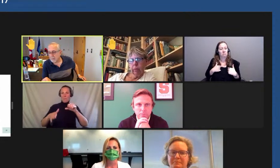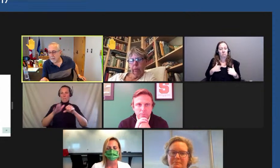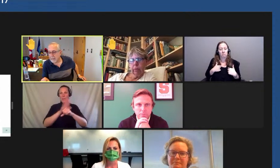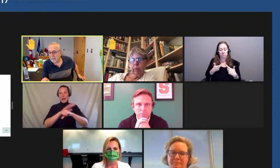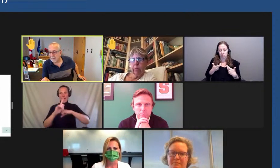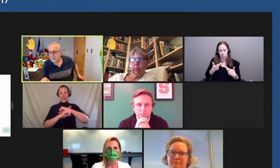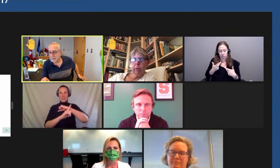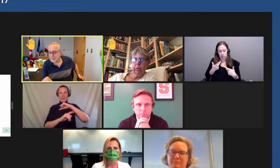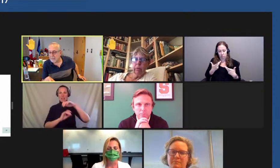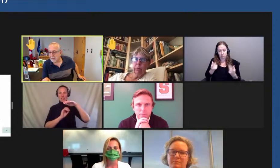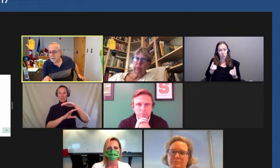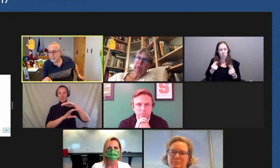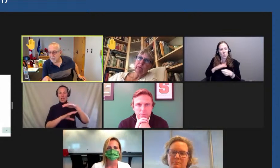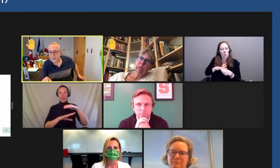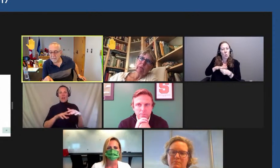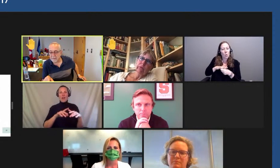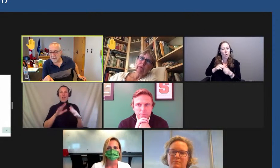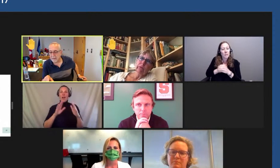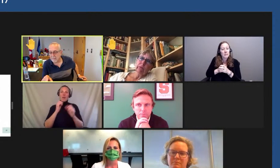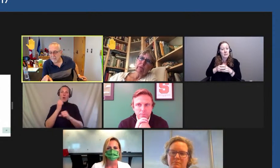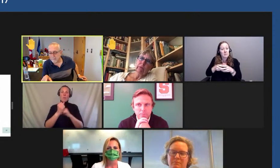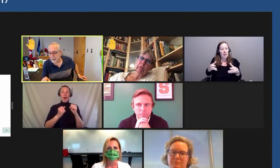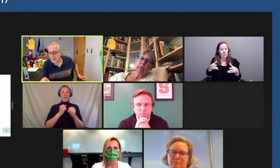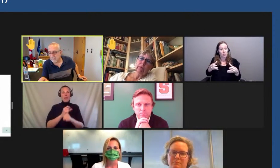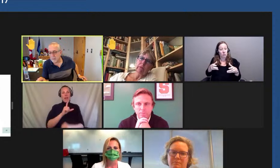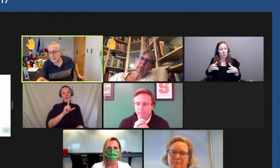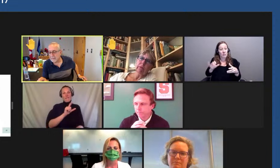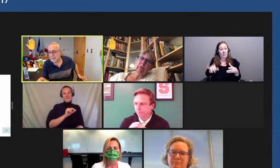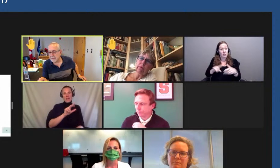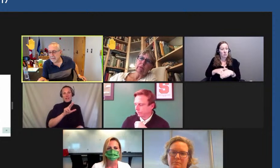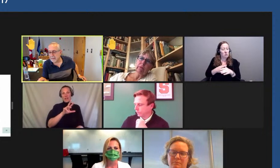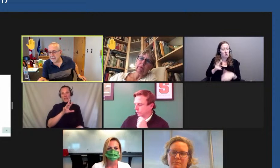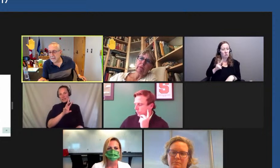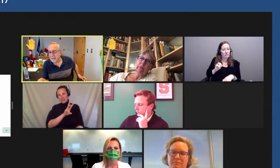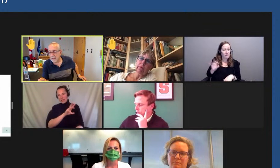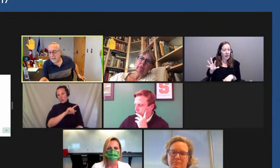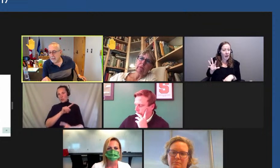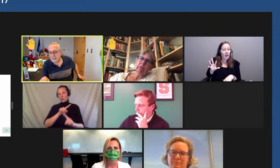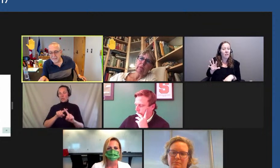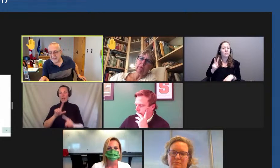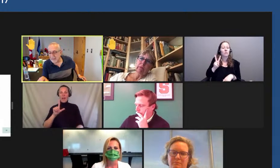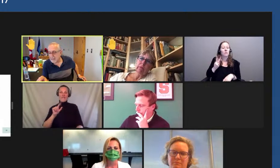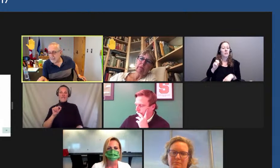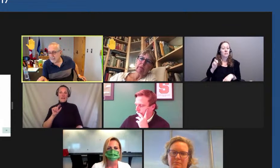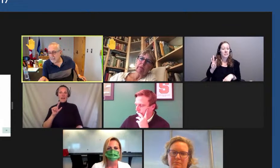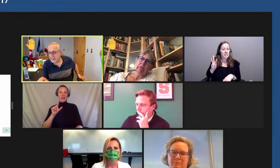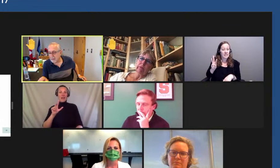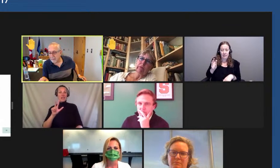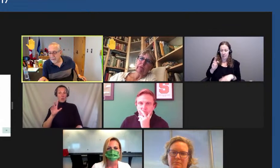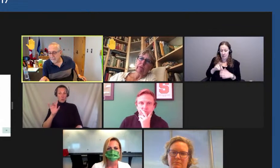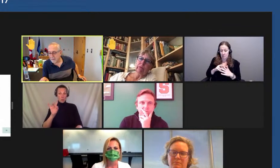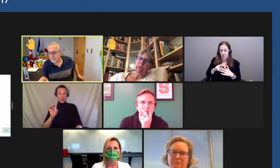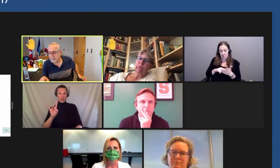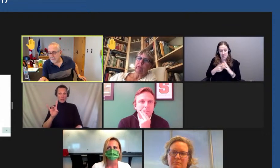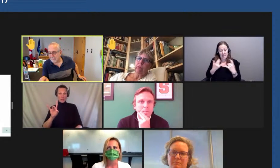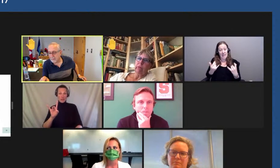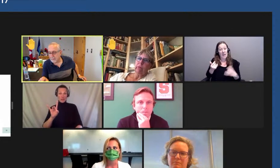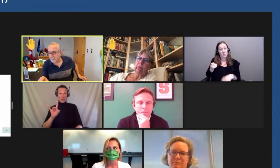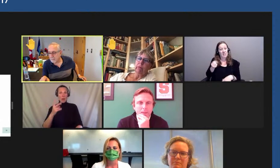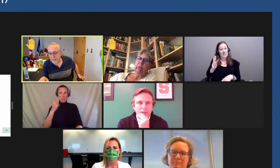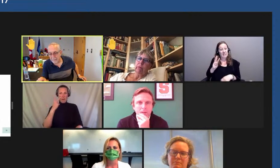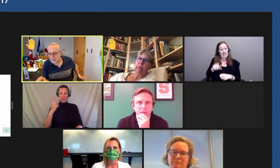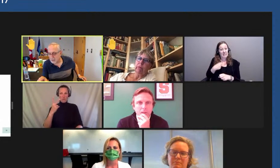expansion of a landfill, started in 2005, 2006. 16 years later, they have not